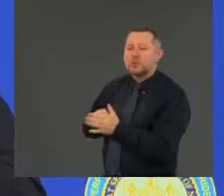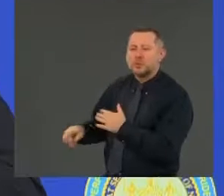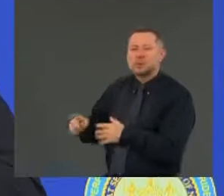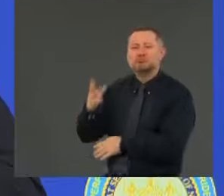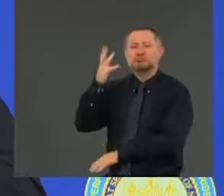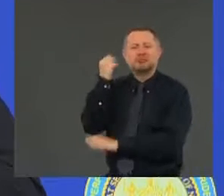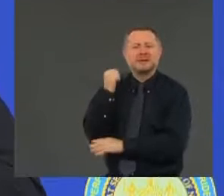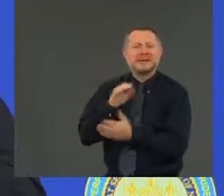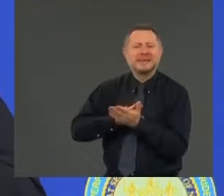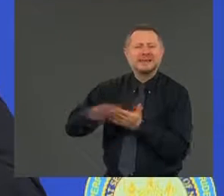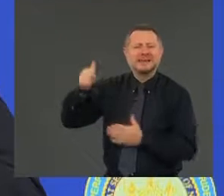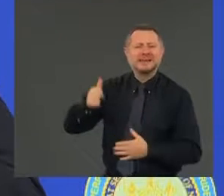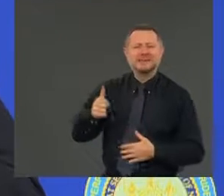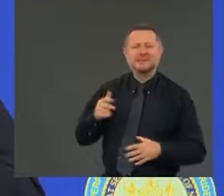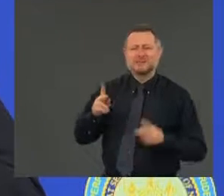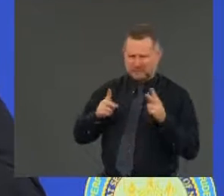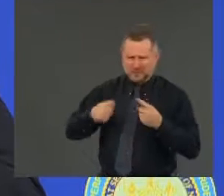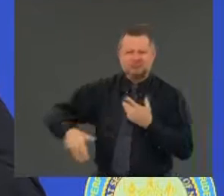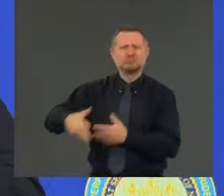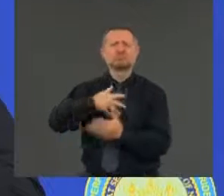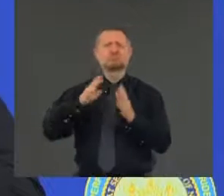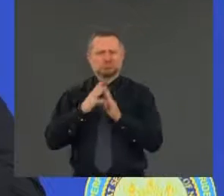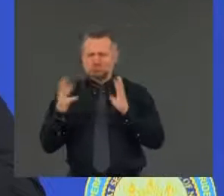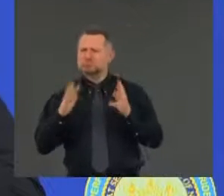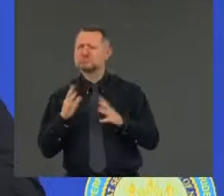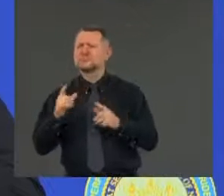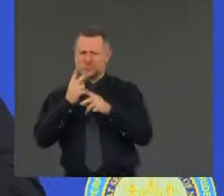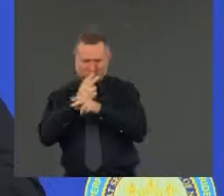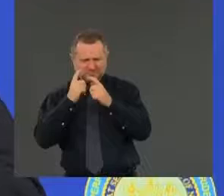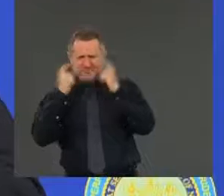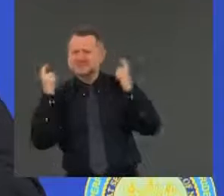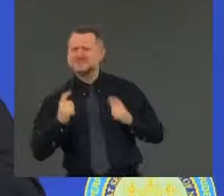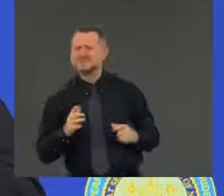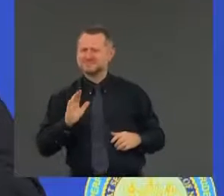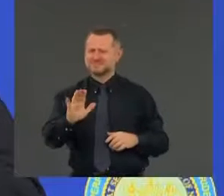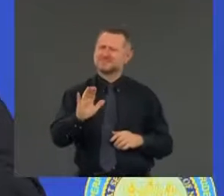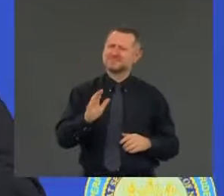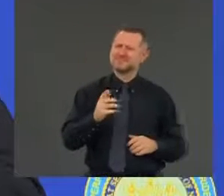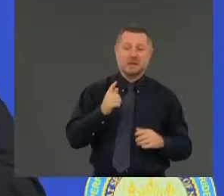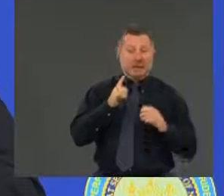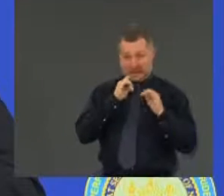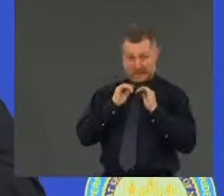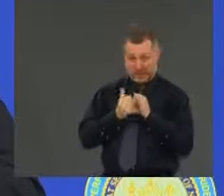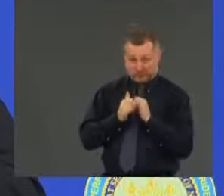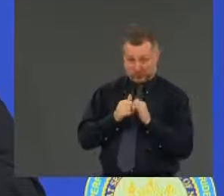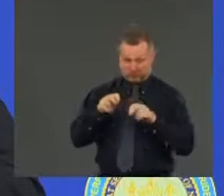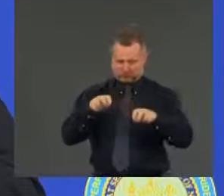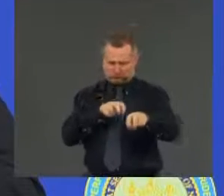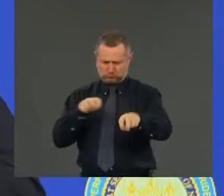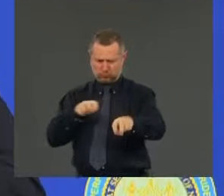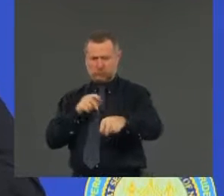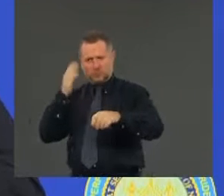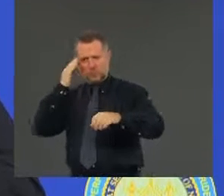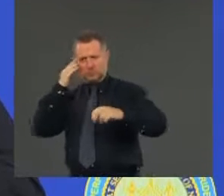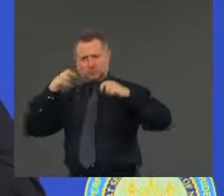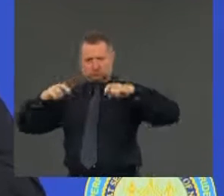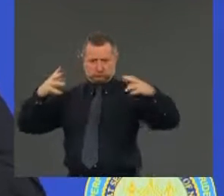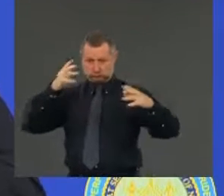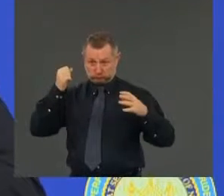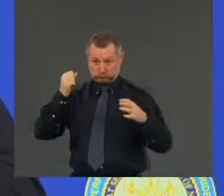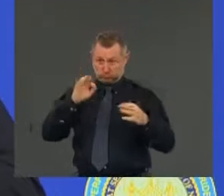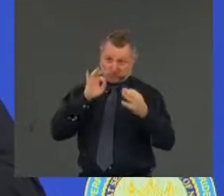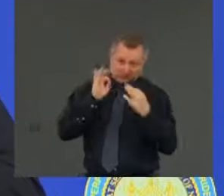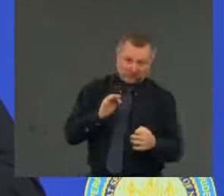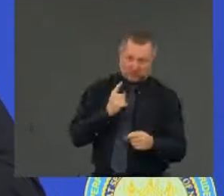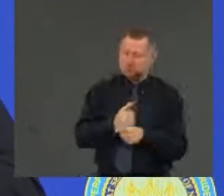masks. You know, there's no configuration on a subway done right. That's not a sidewalk done right. That's not any other place done right. If